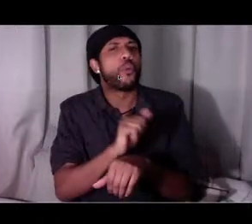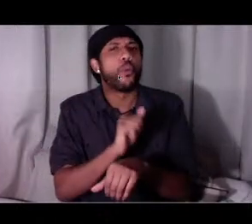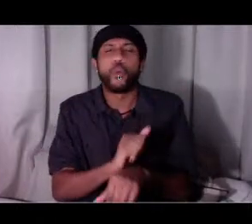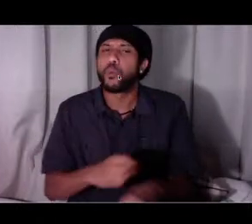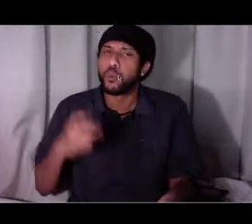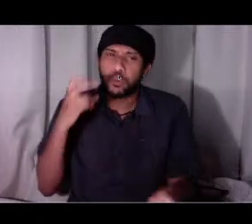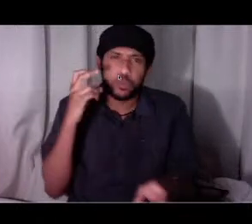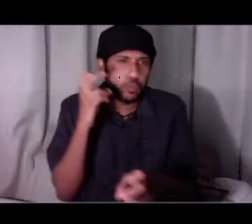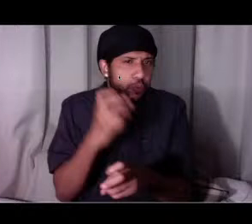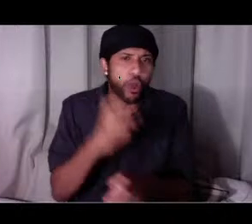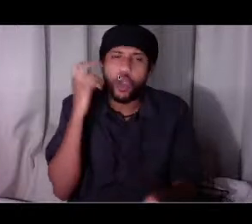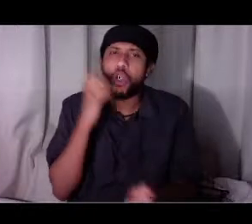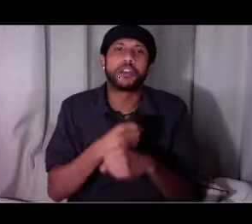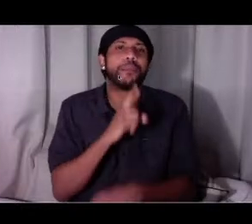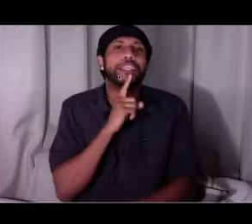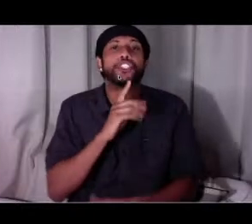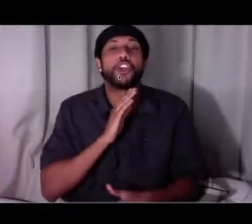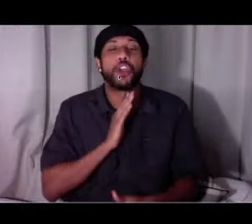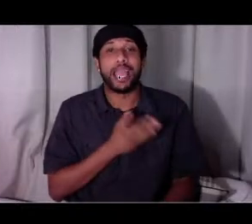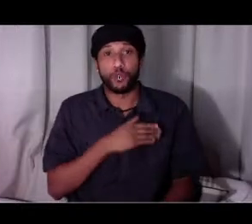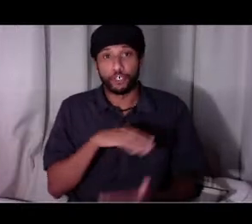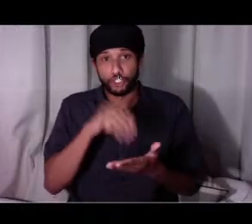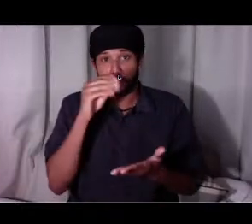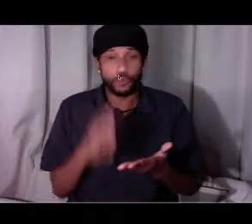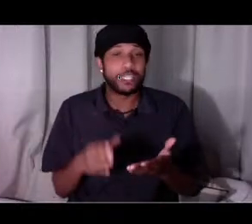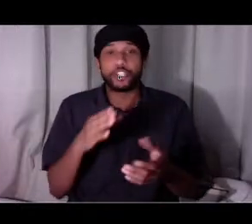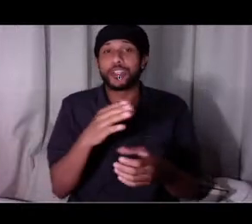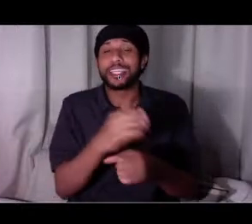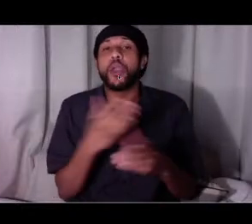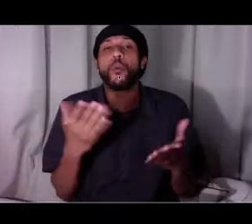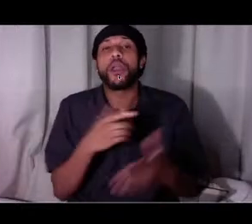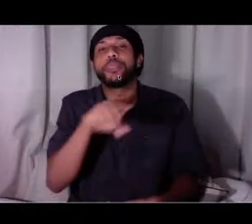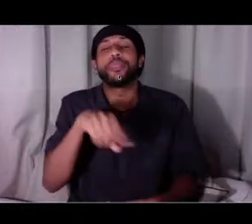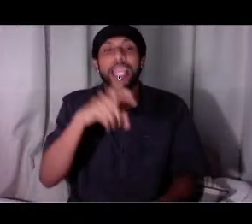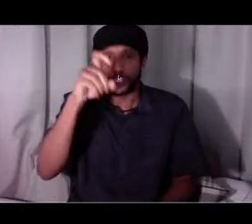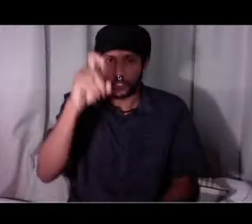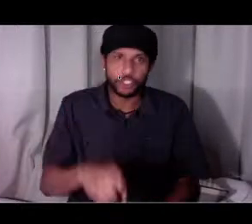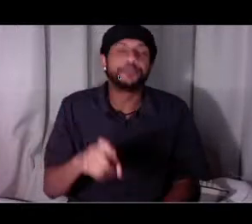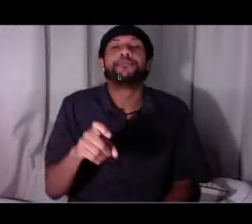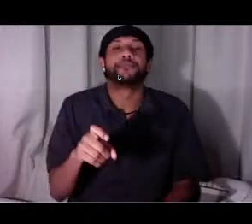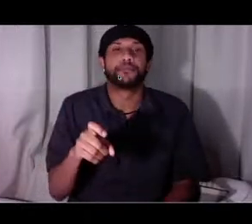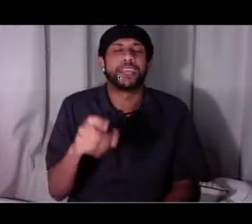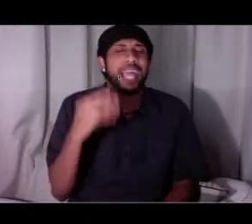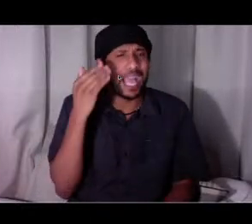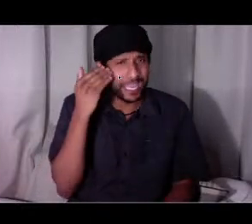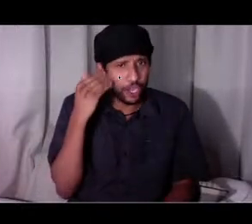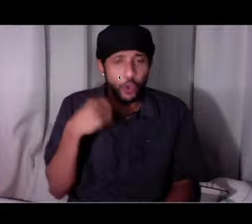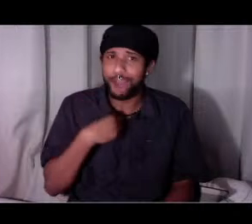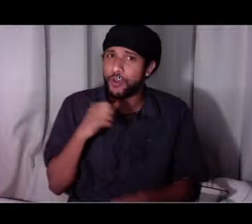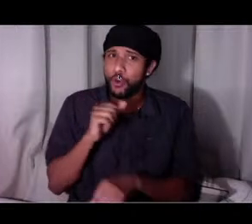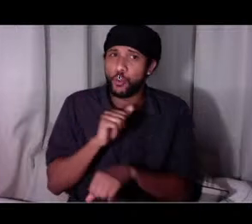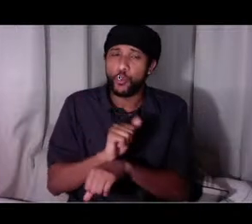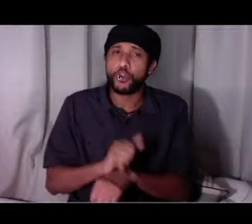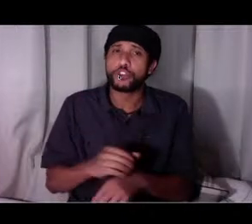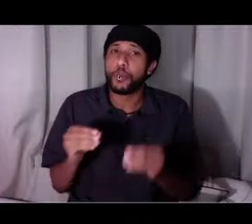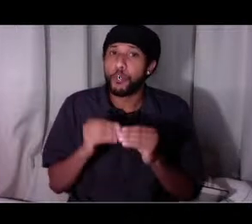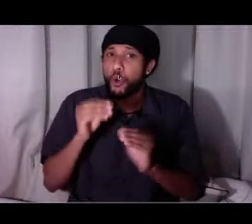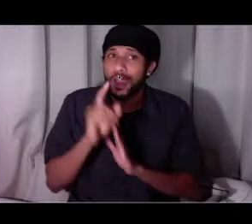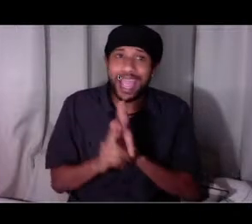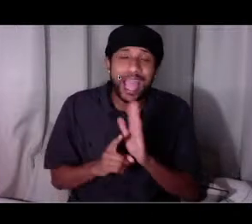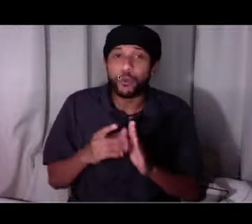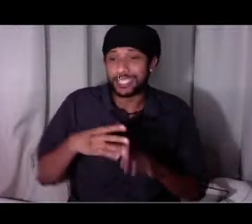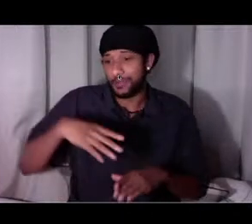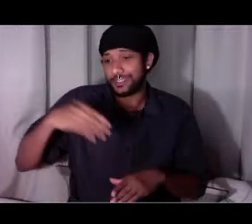ever to make sure our students are getting what they deserve I know that I have worked more hours outside of my